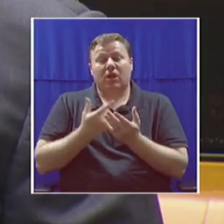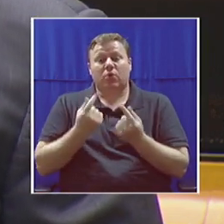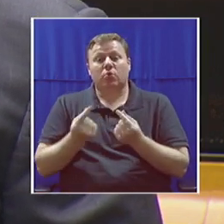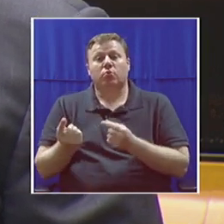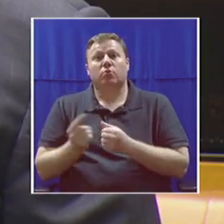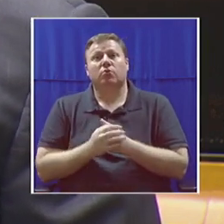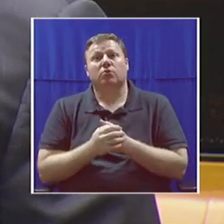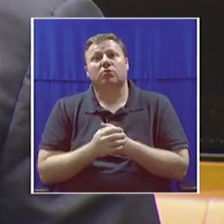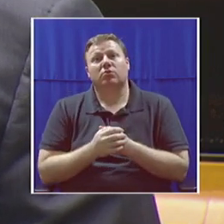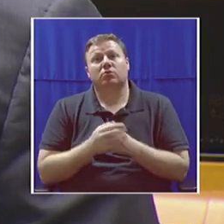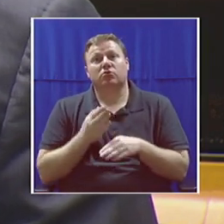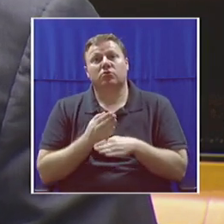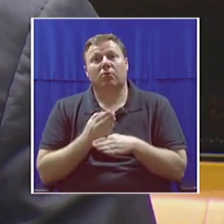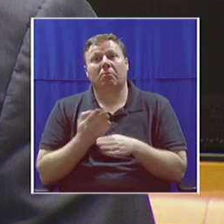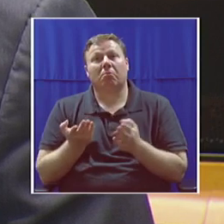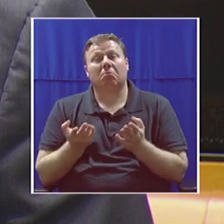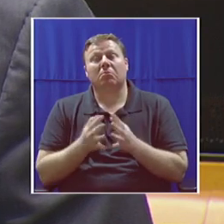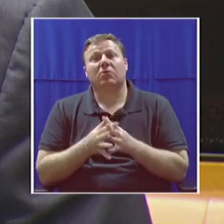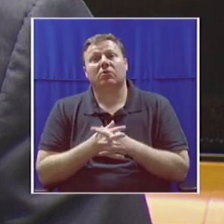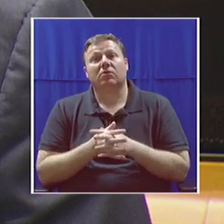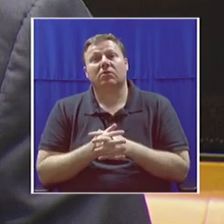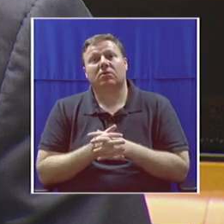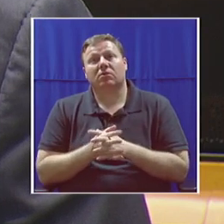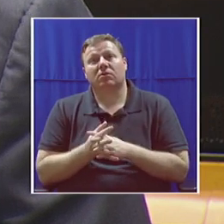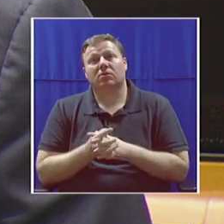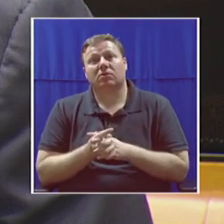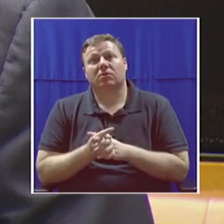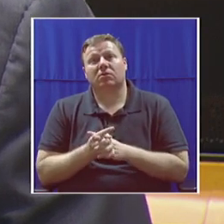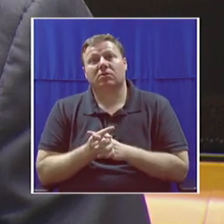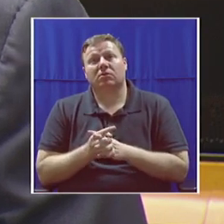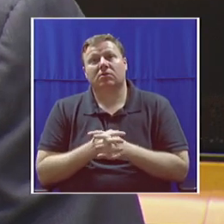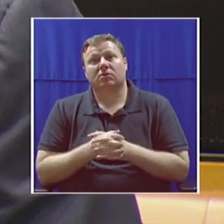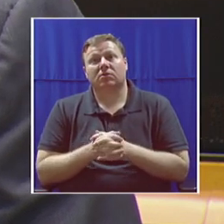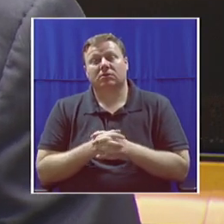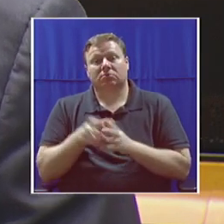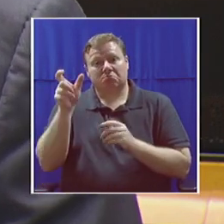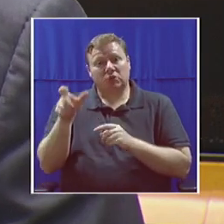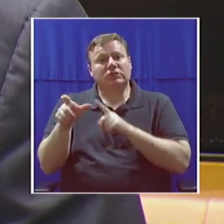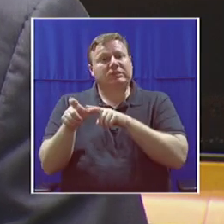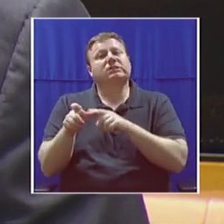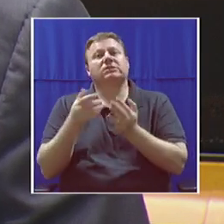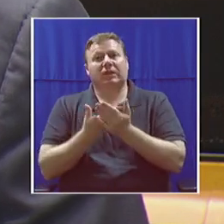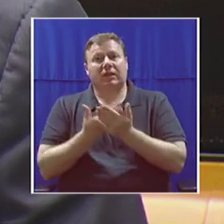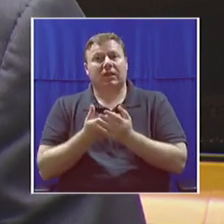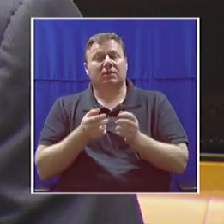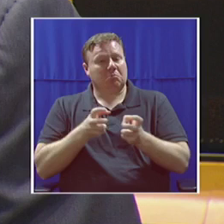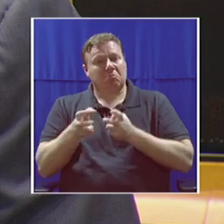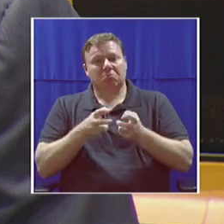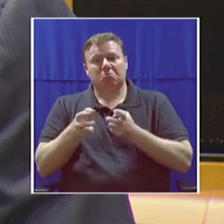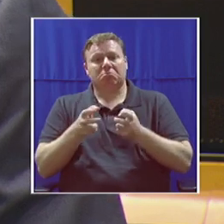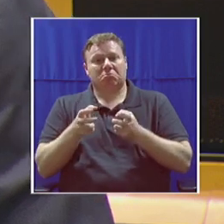case in order to be able to manage this huge organization going